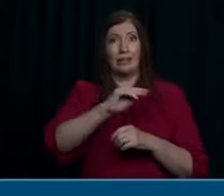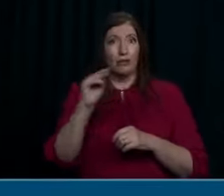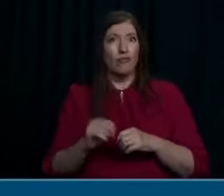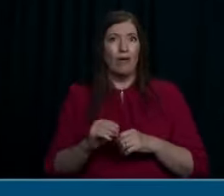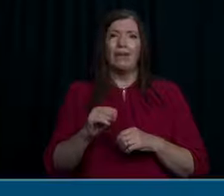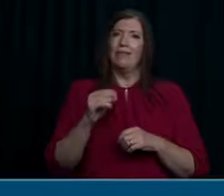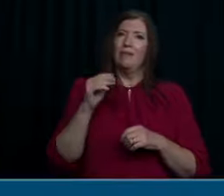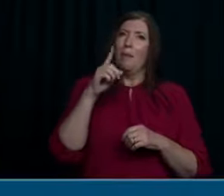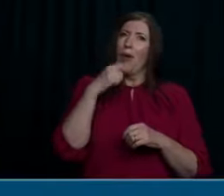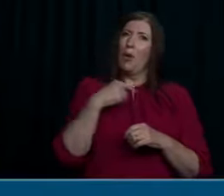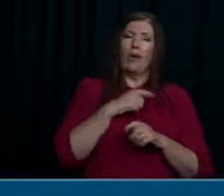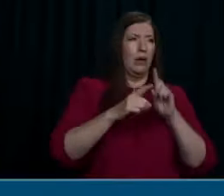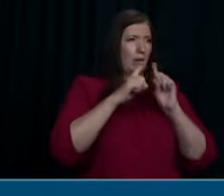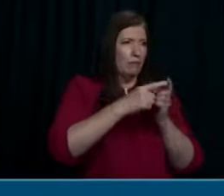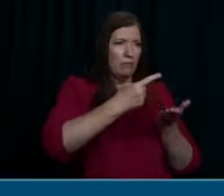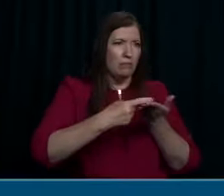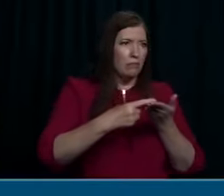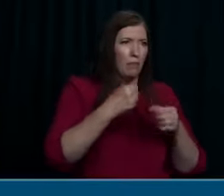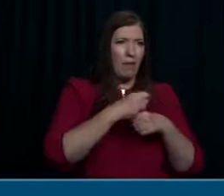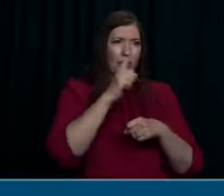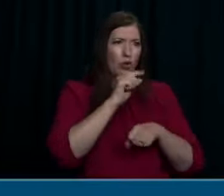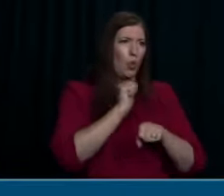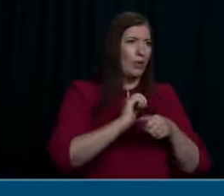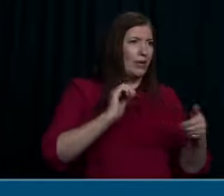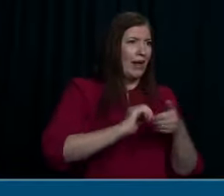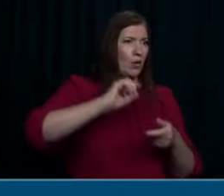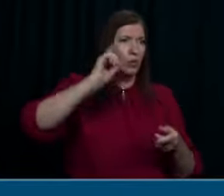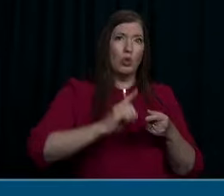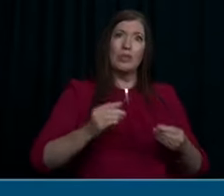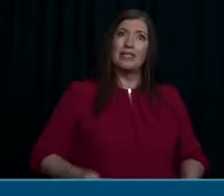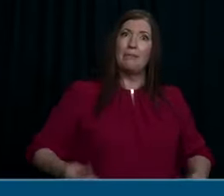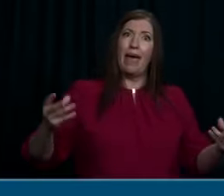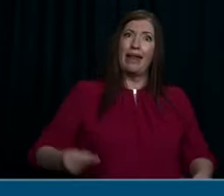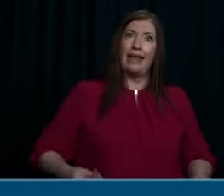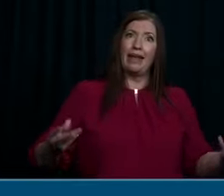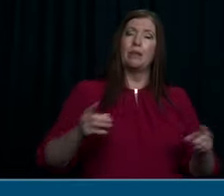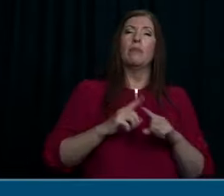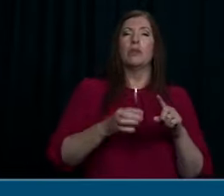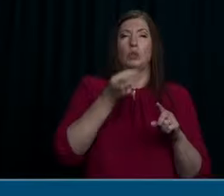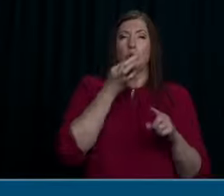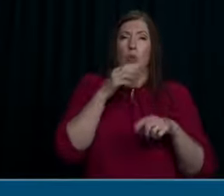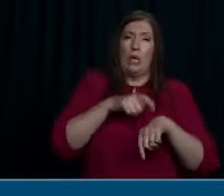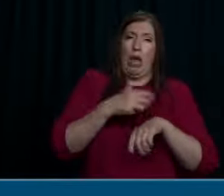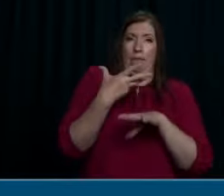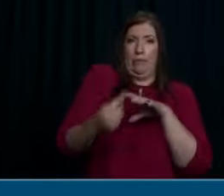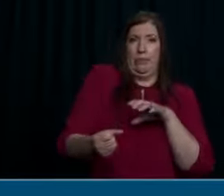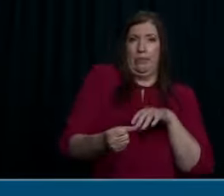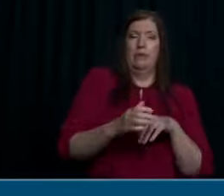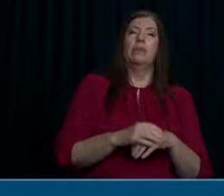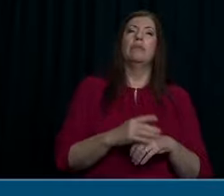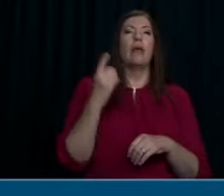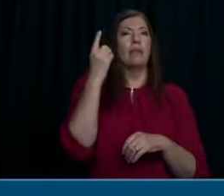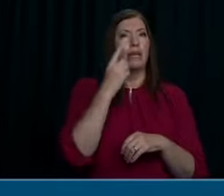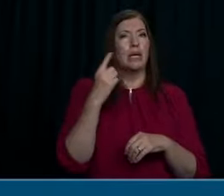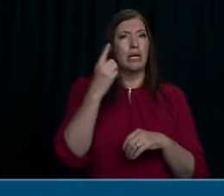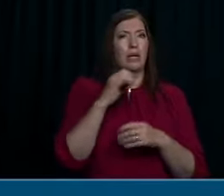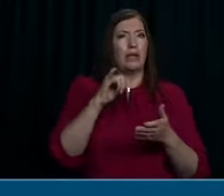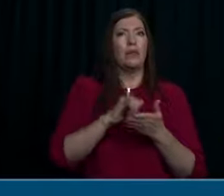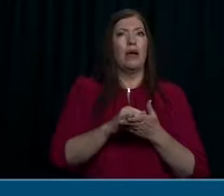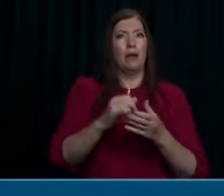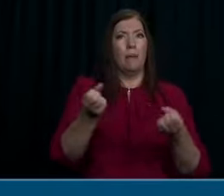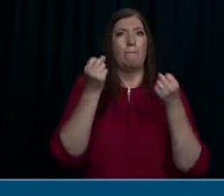conversation, making sure you're working together and reduce spending. Well, we are almost out of time here. I think there are